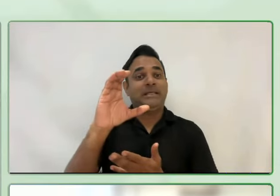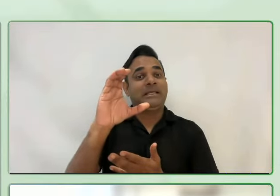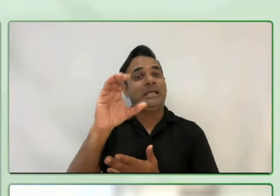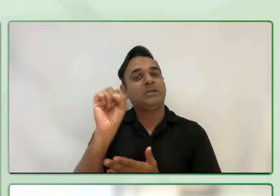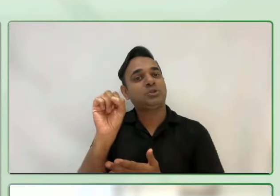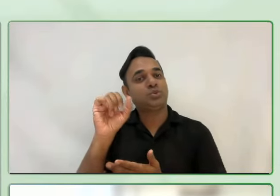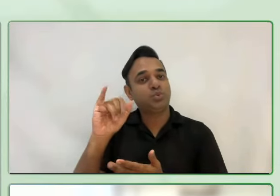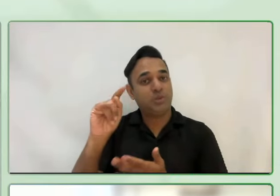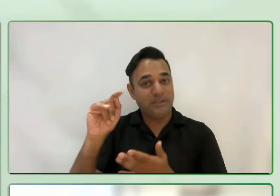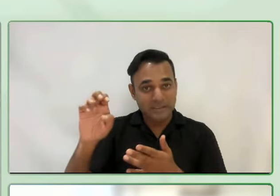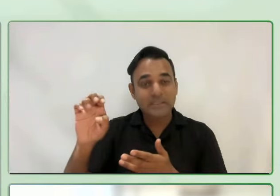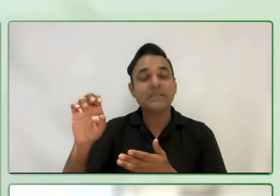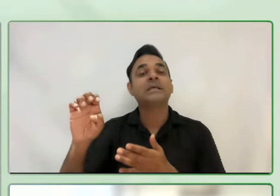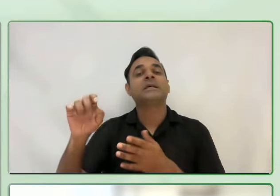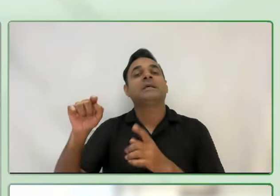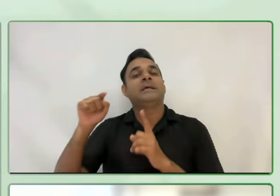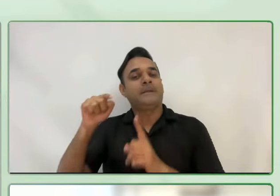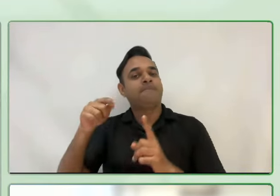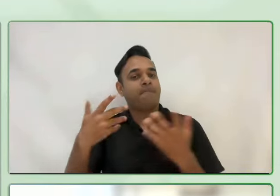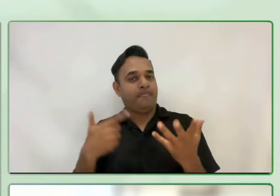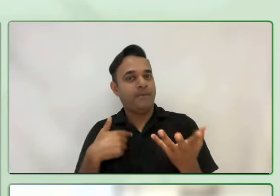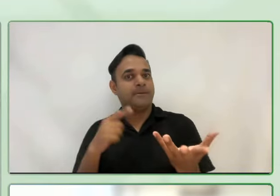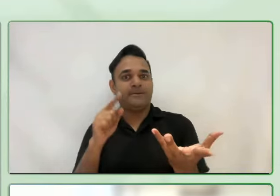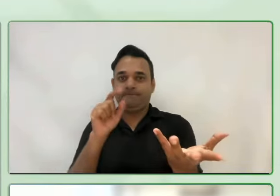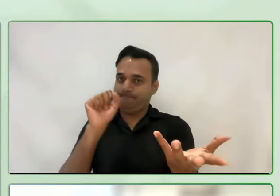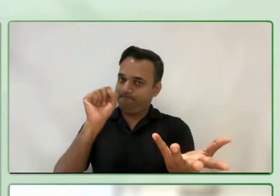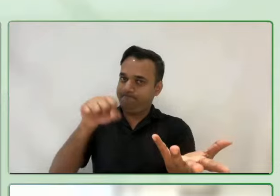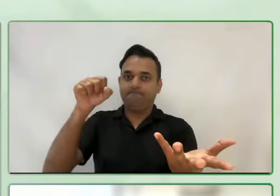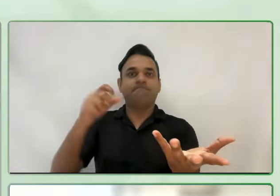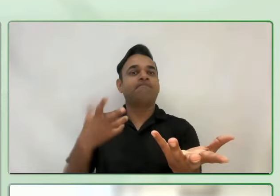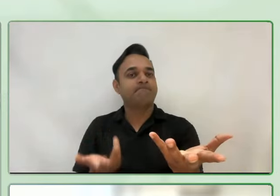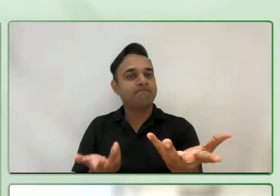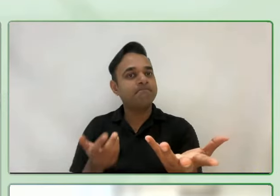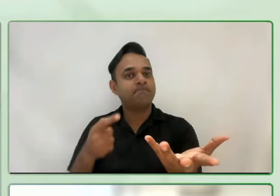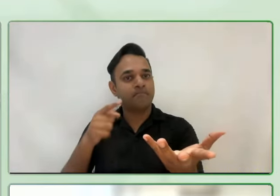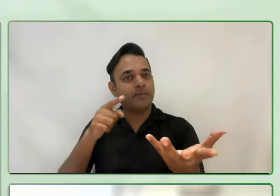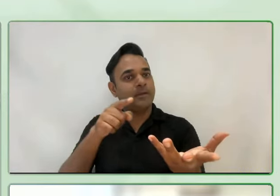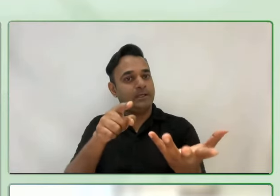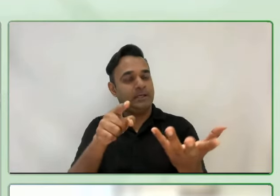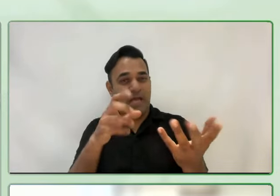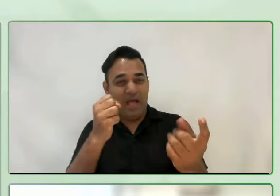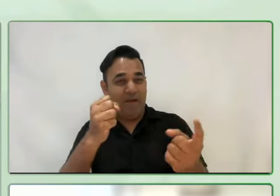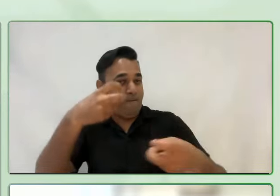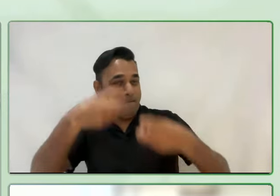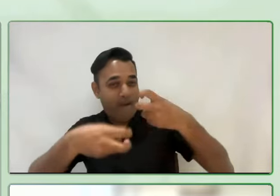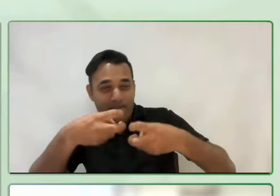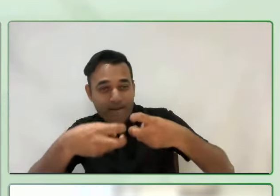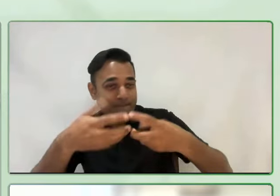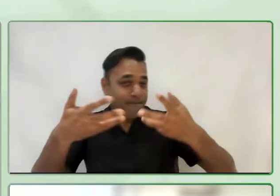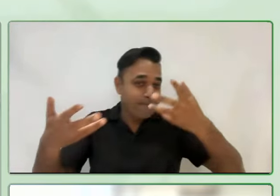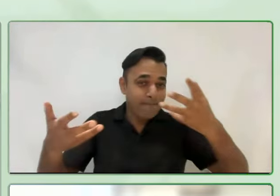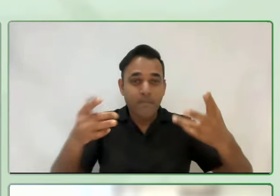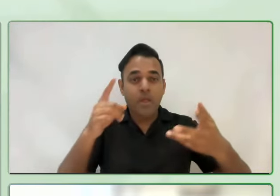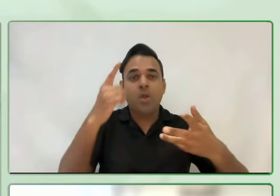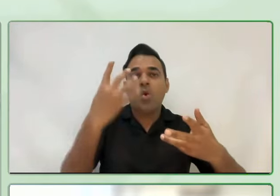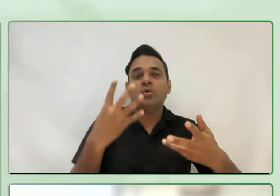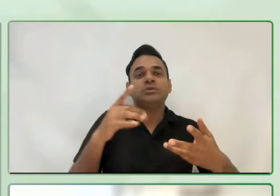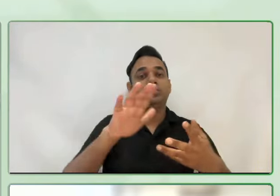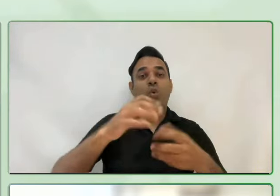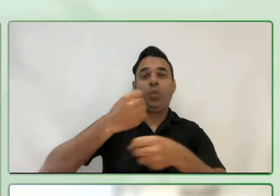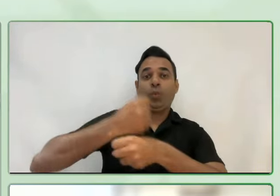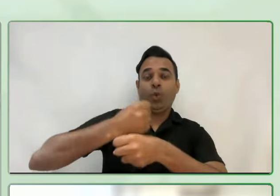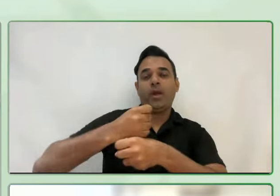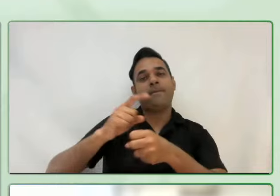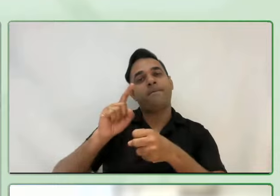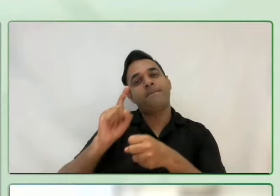should fund the program rather than do a DIY. And obviously, you need expertise as well. So that's where most companies put